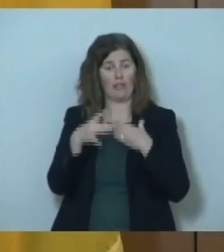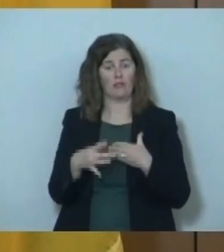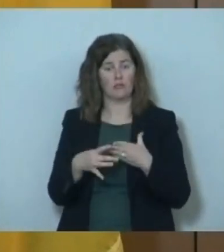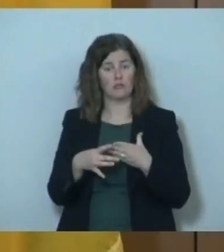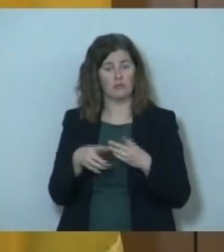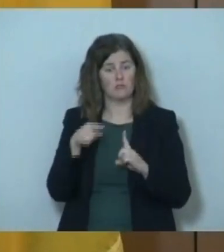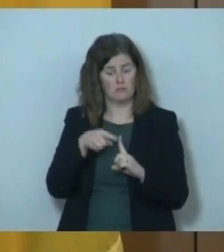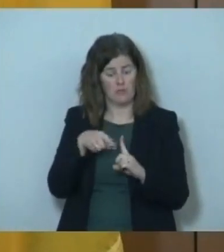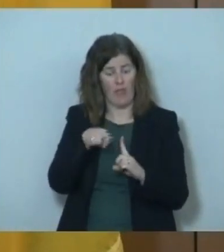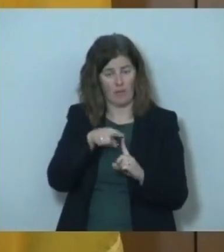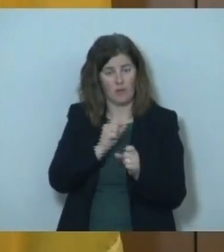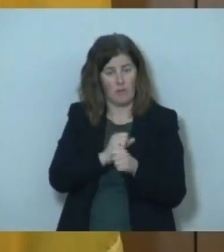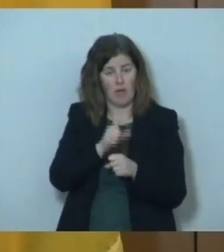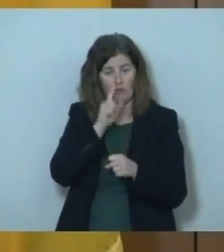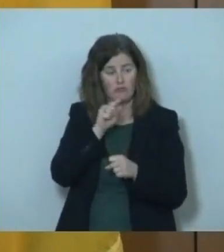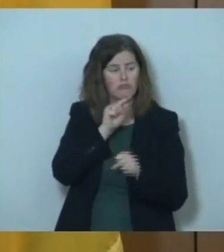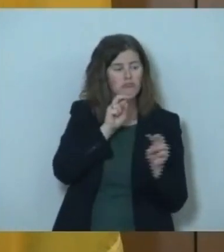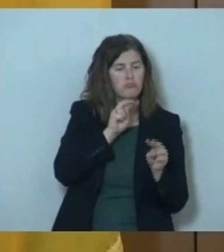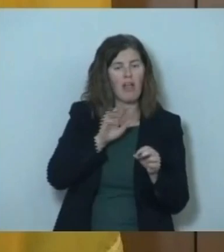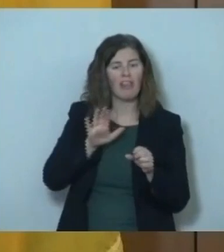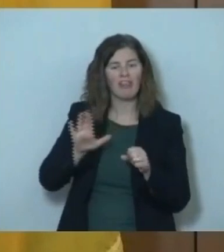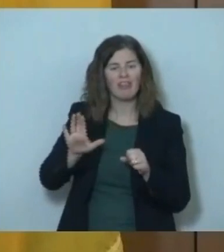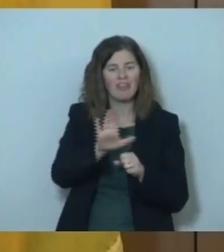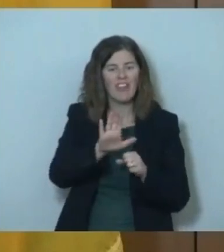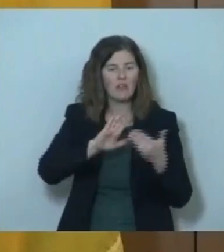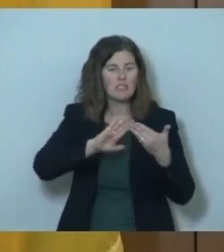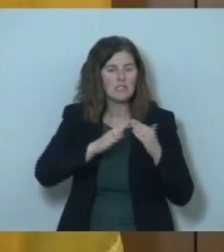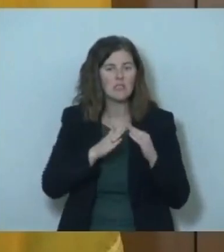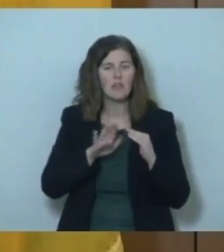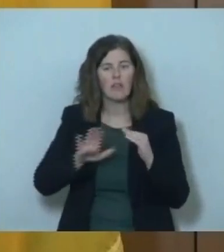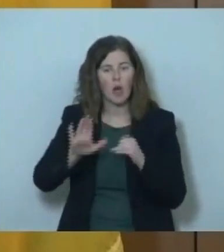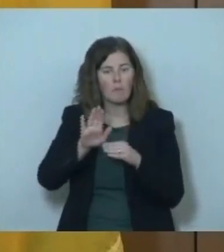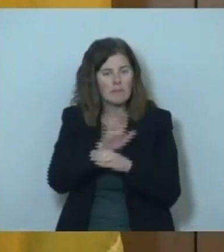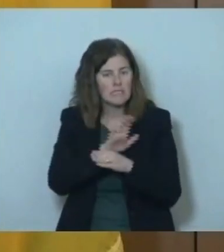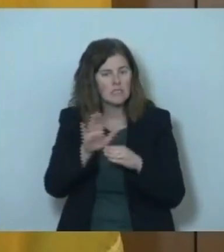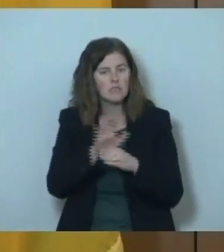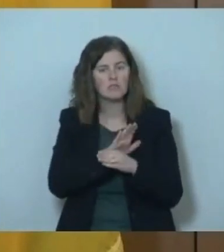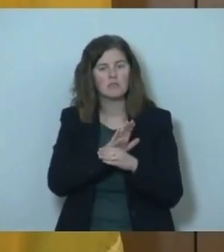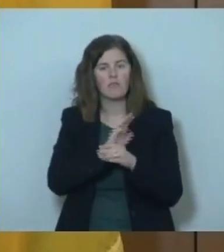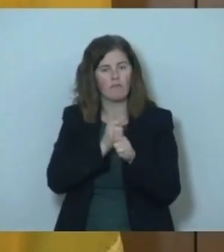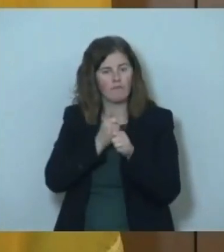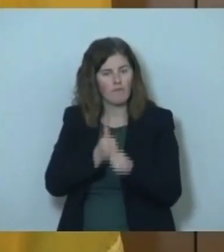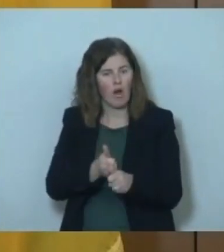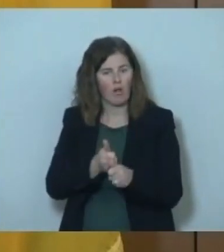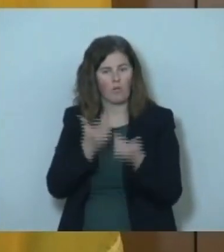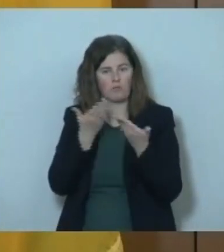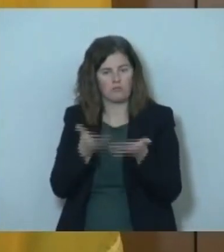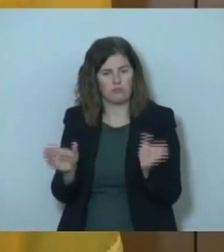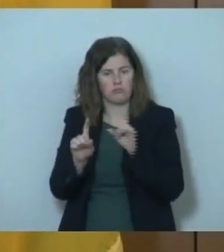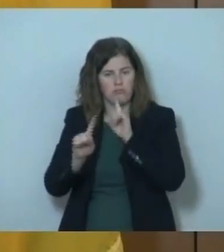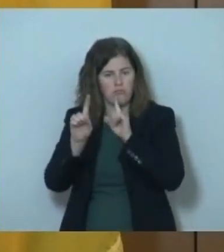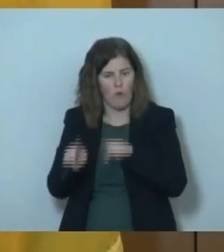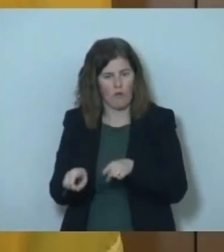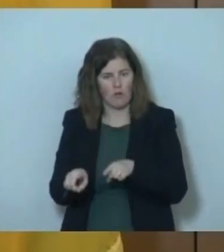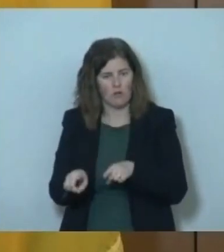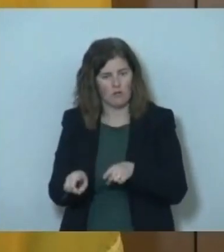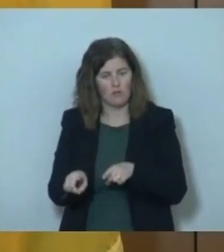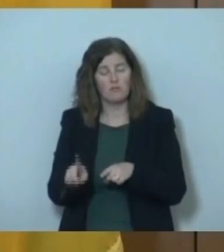in making sure that their constituents and their businesses follow the public health orders, and there